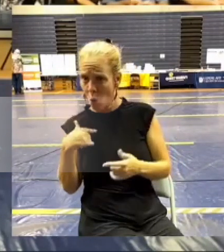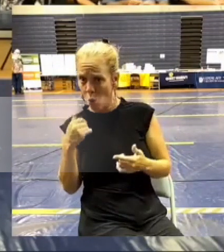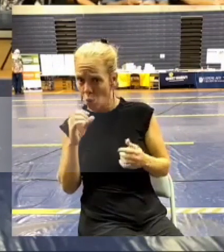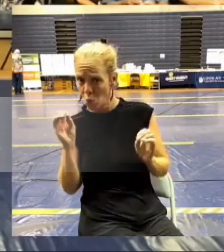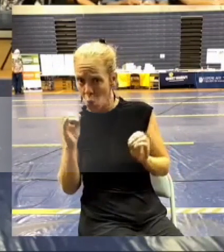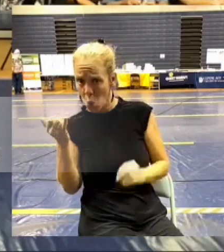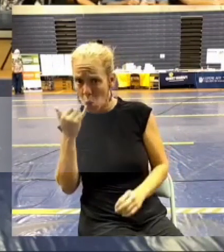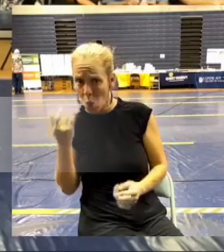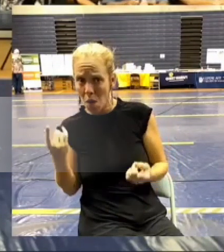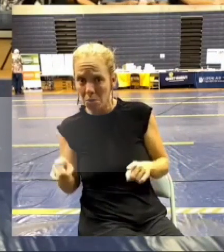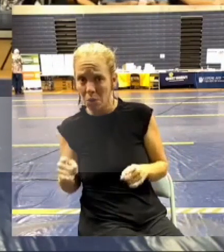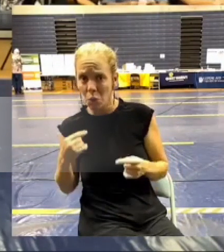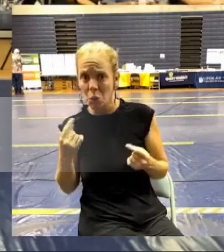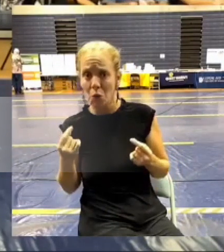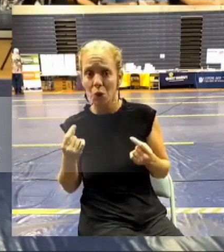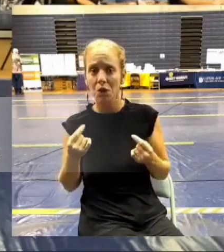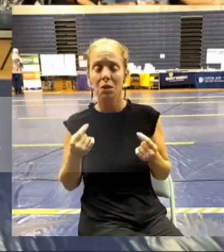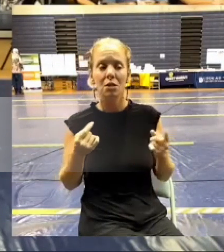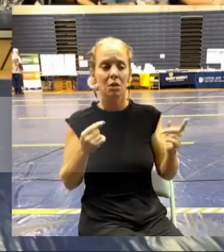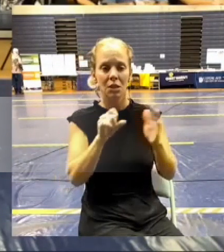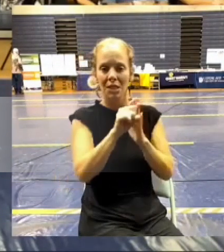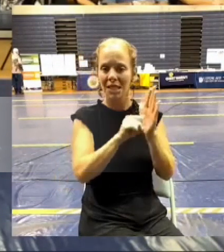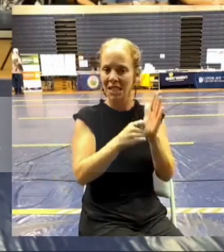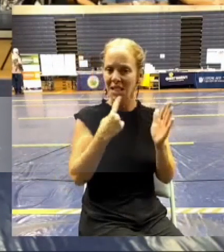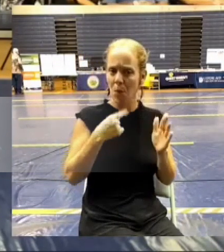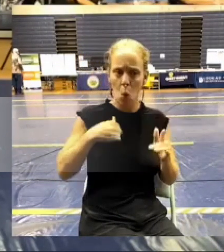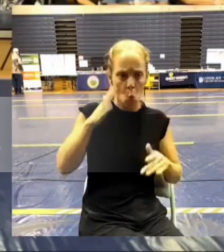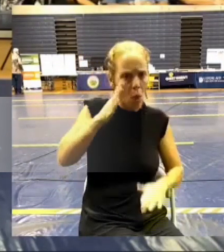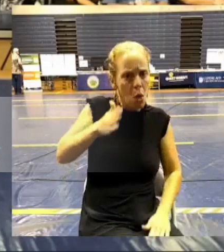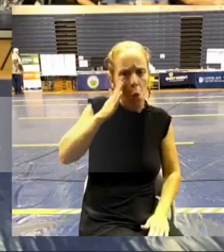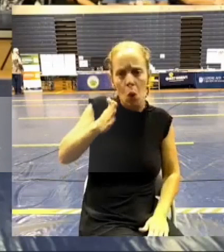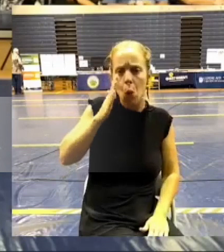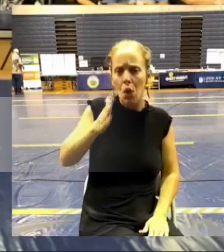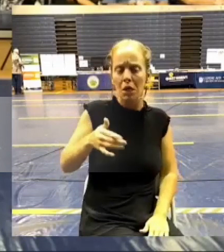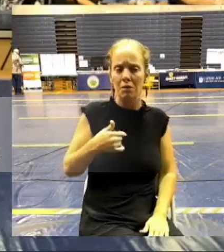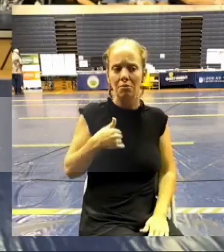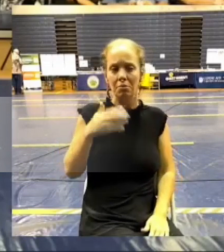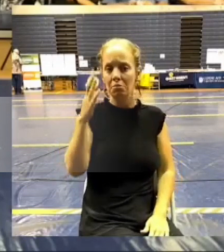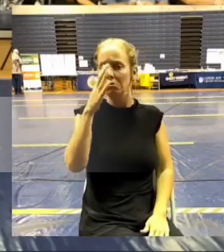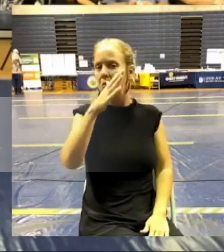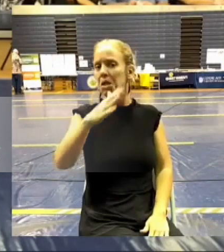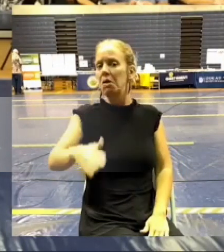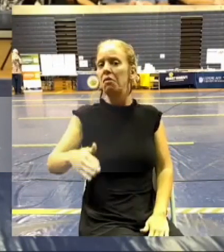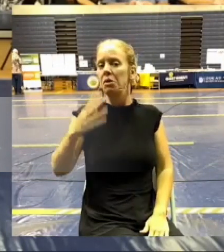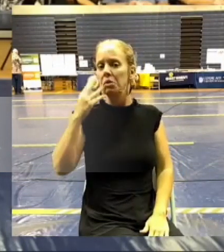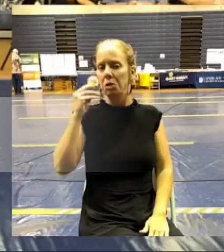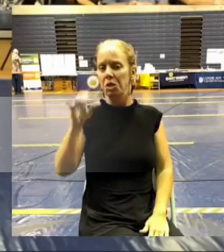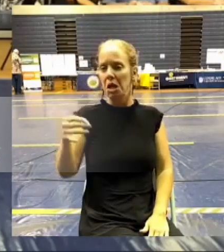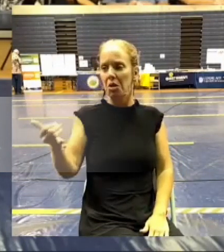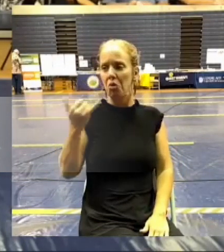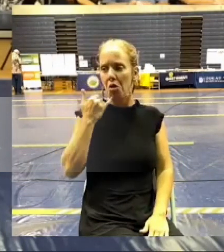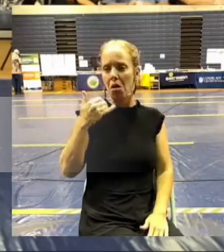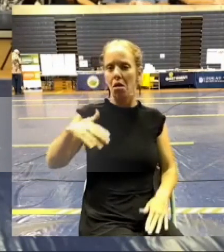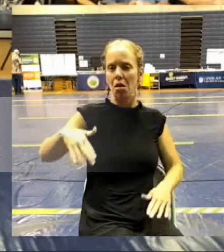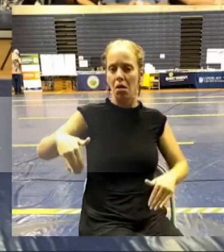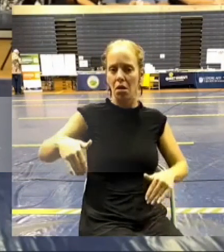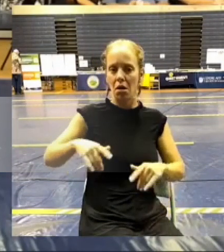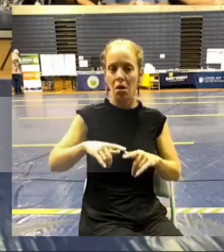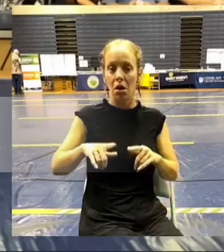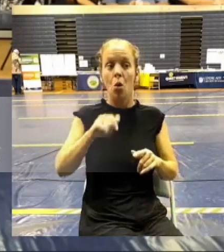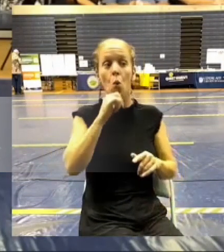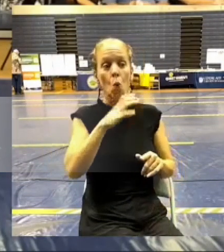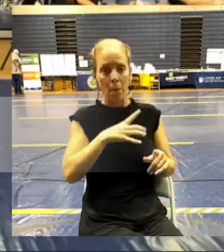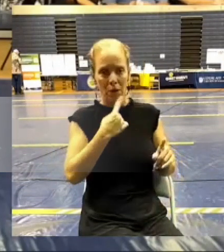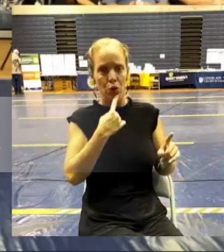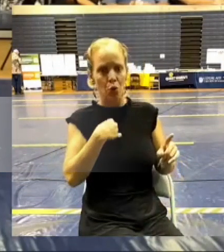asked her today, what if I don't get a call? You're gonna, so adamant that we're gonna get a call. Never got it yet. Then she said, oh, if you